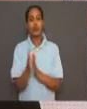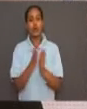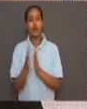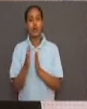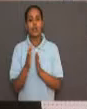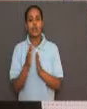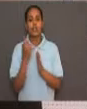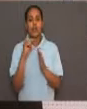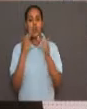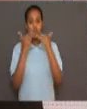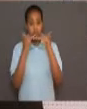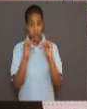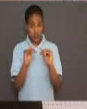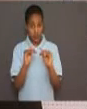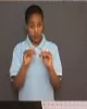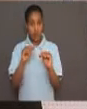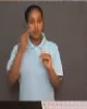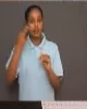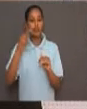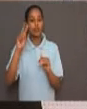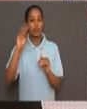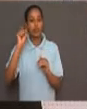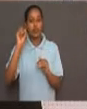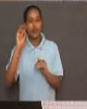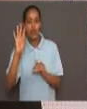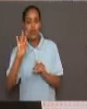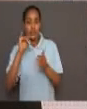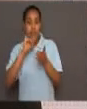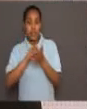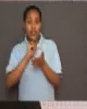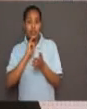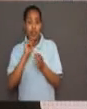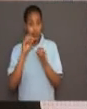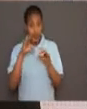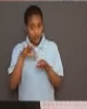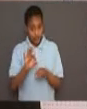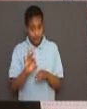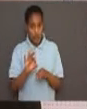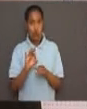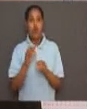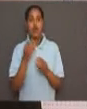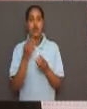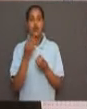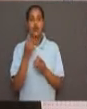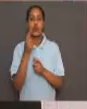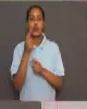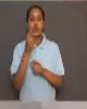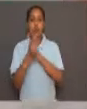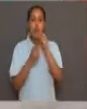the concentration of sulfuric acid that is required by global industry.